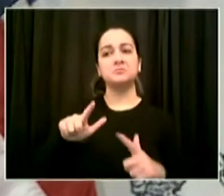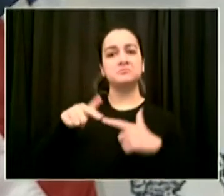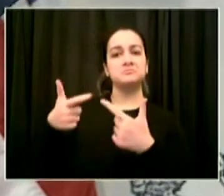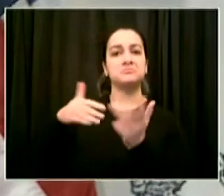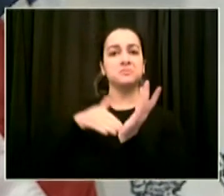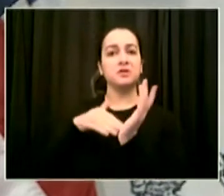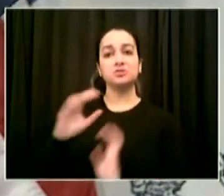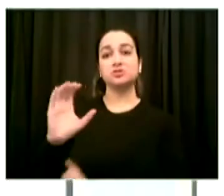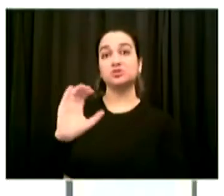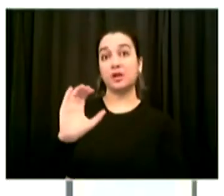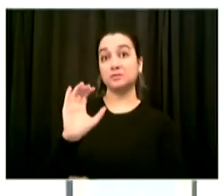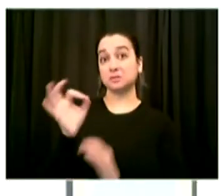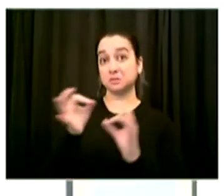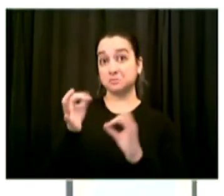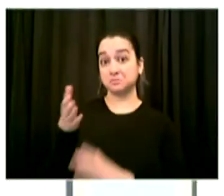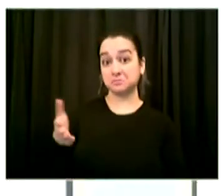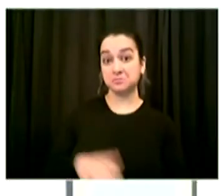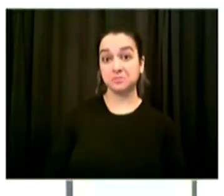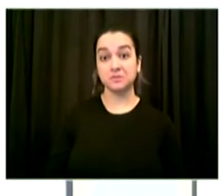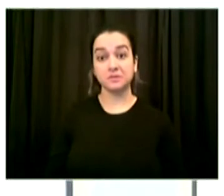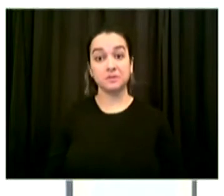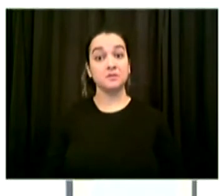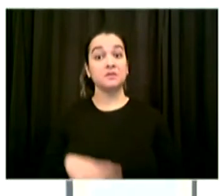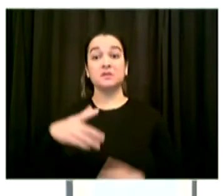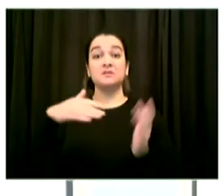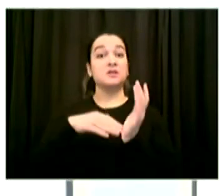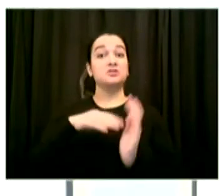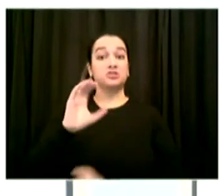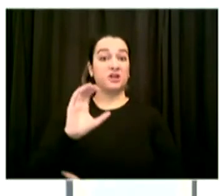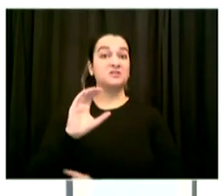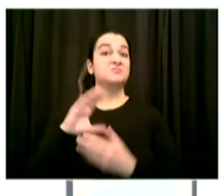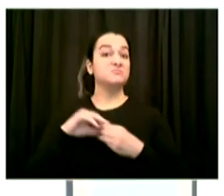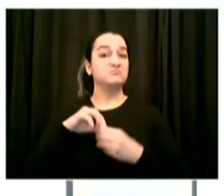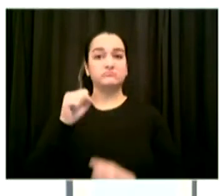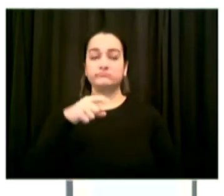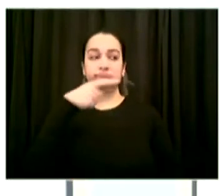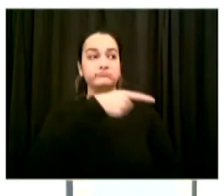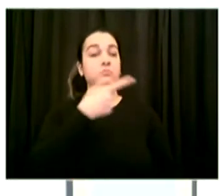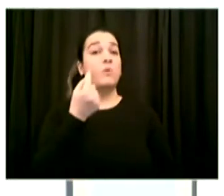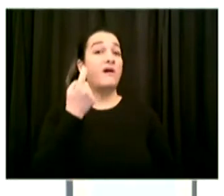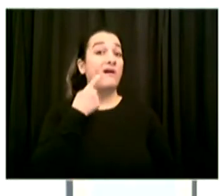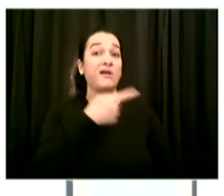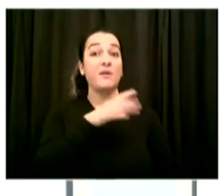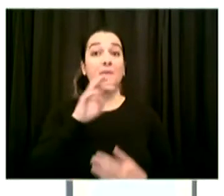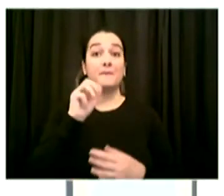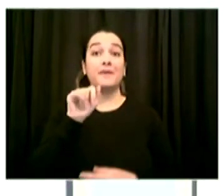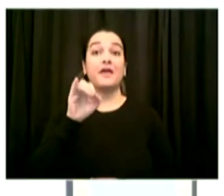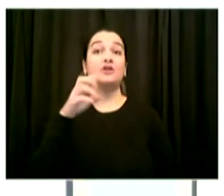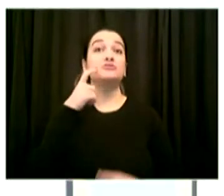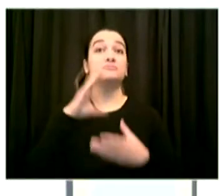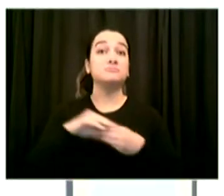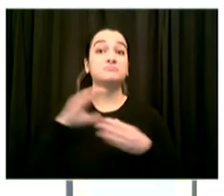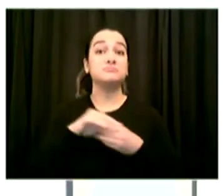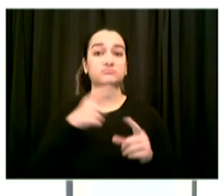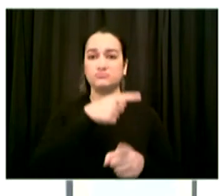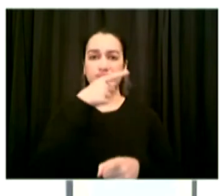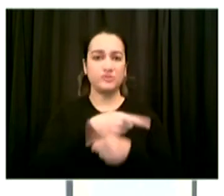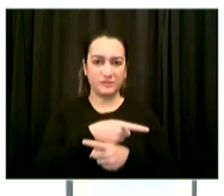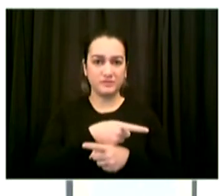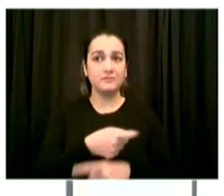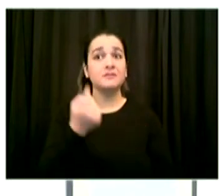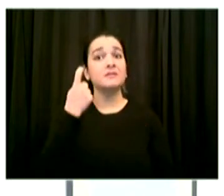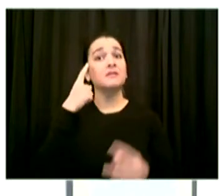use every single possible dose that we can, because each shot brings us closer to our goal